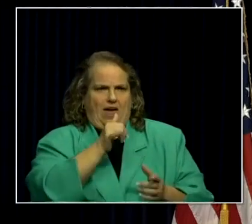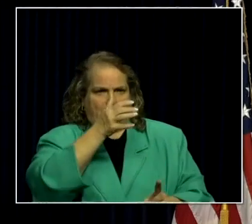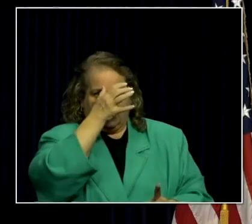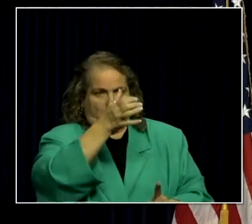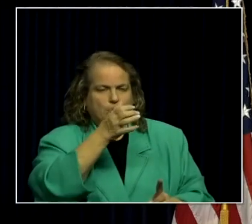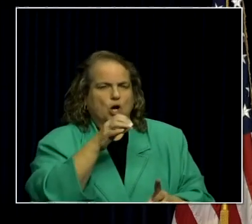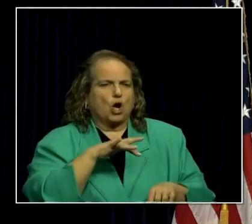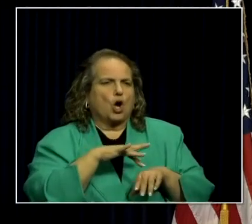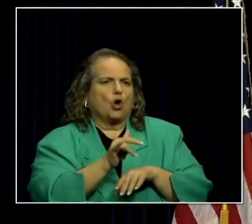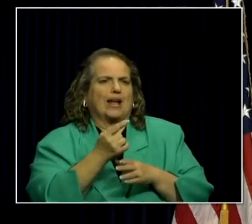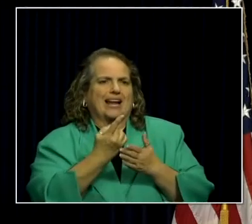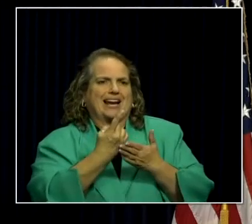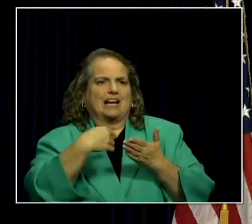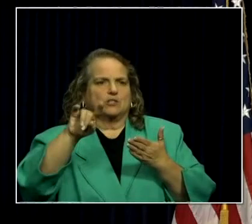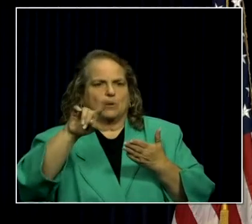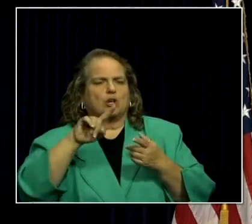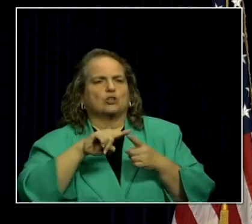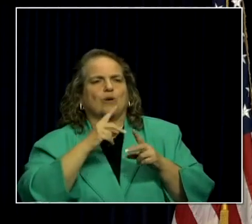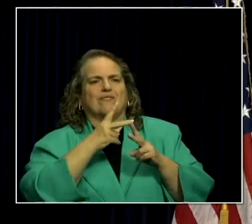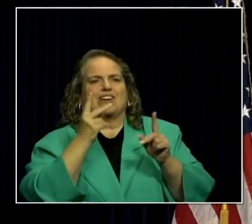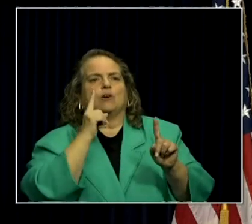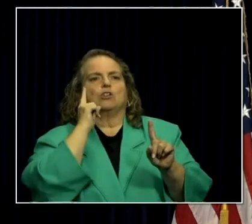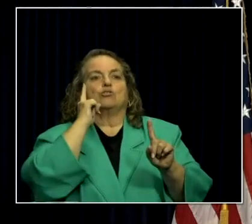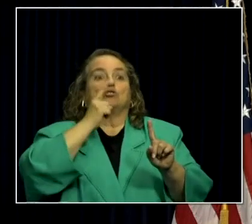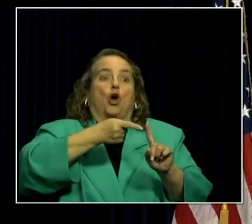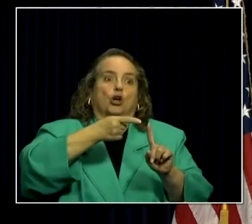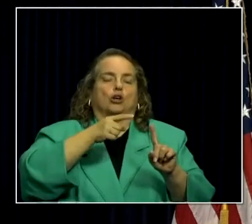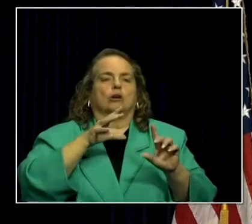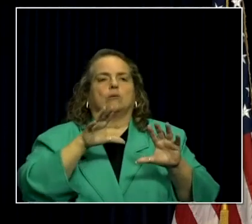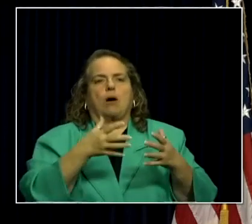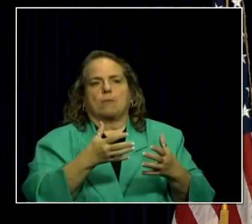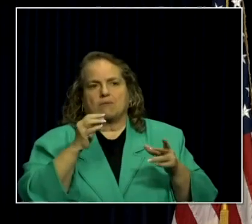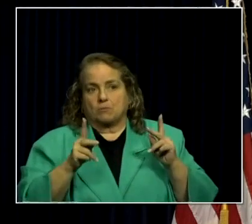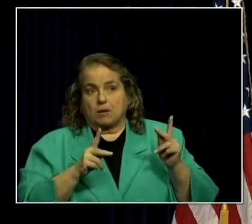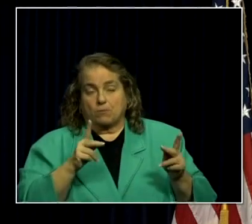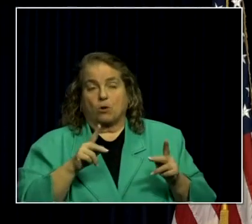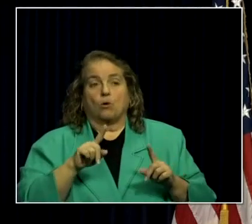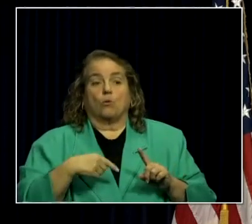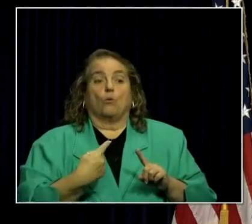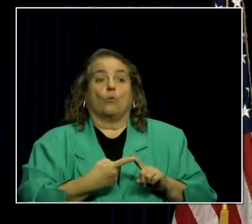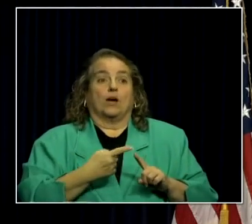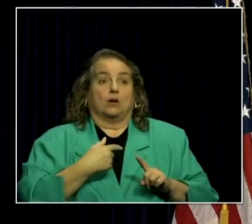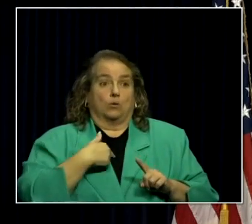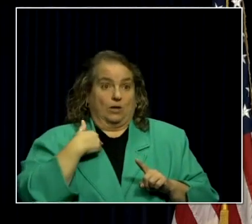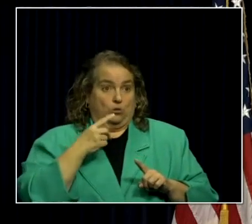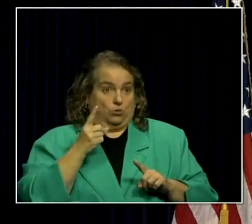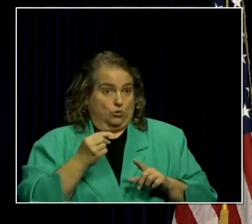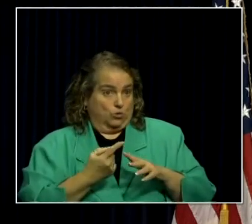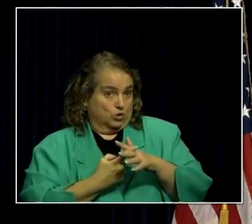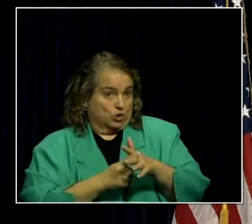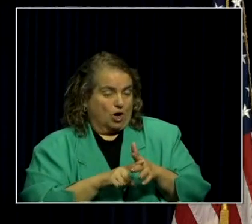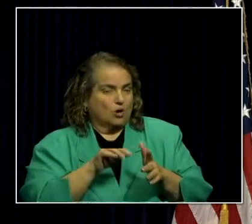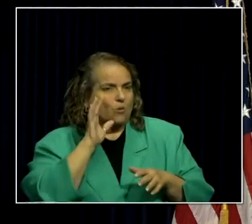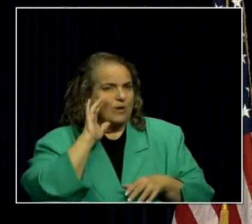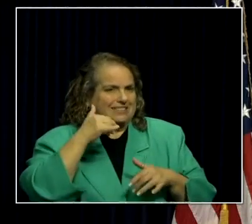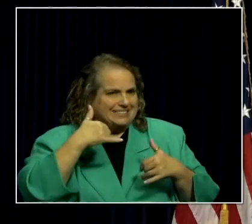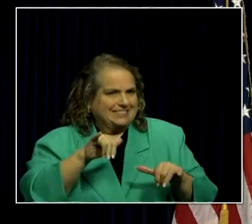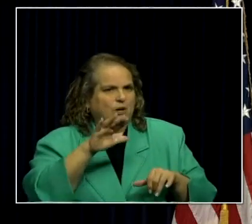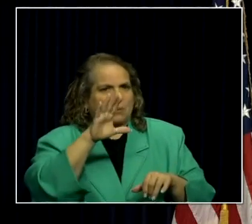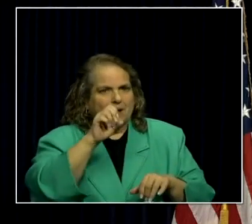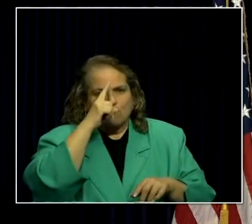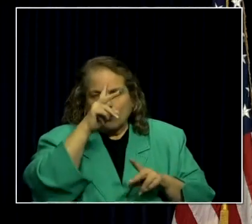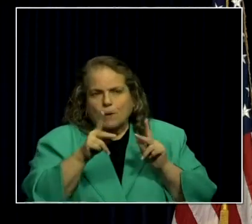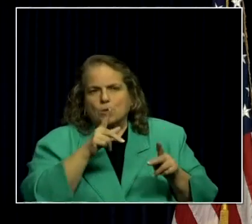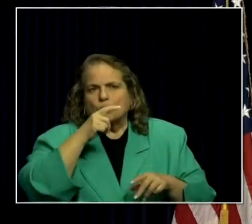next week to a very targeted population. And when we roll this out, it will still be for those that need it the